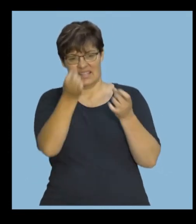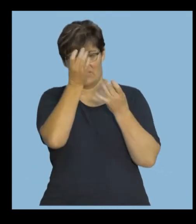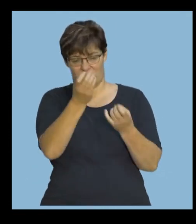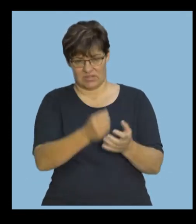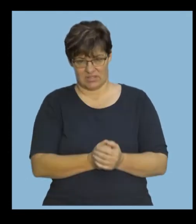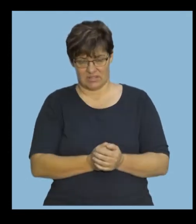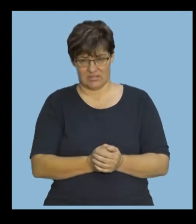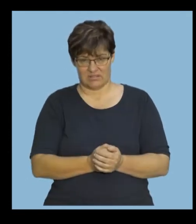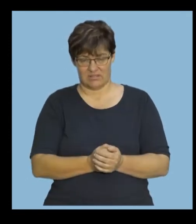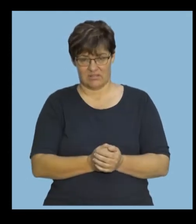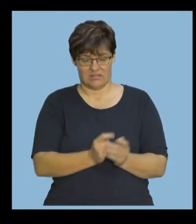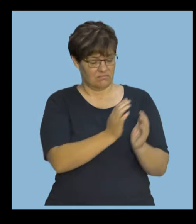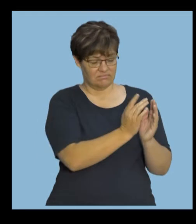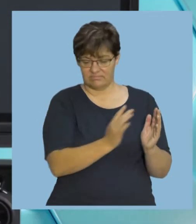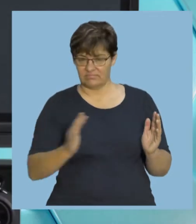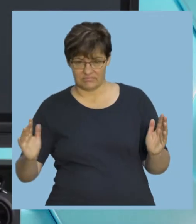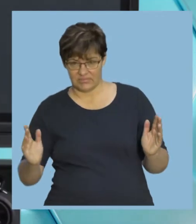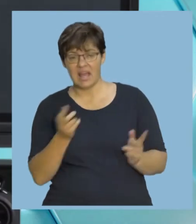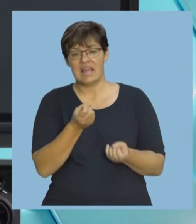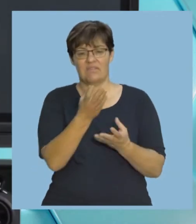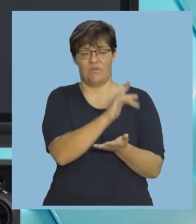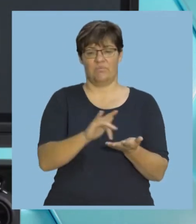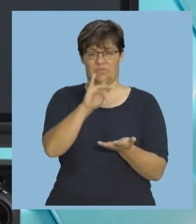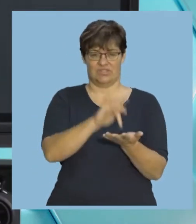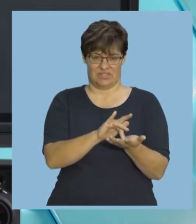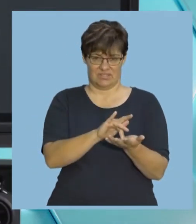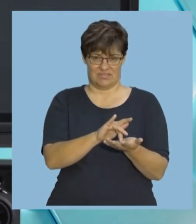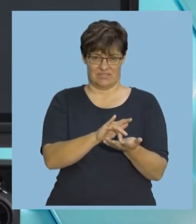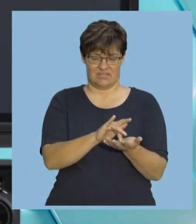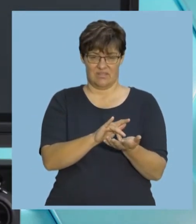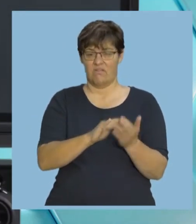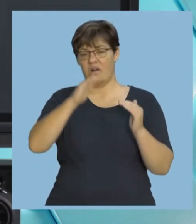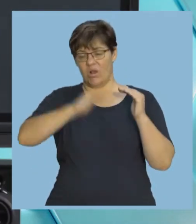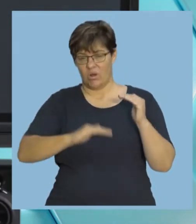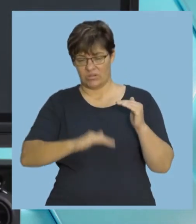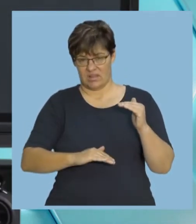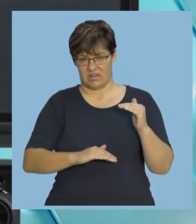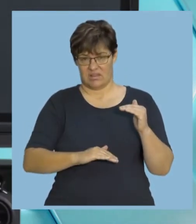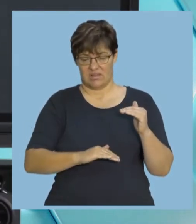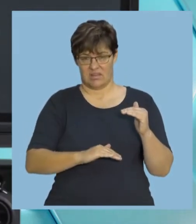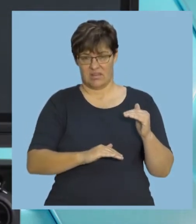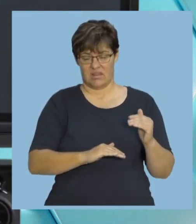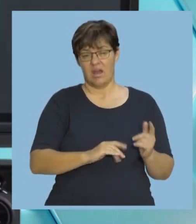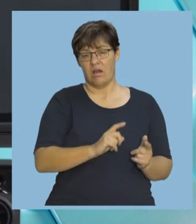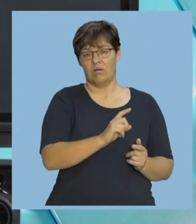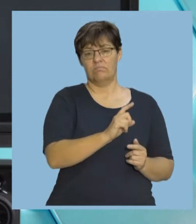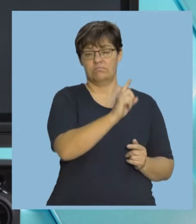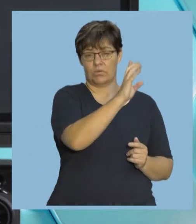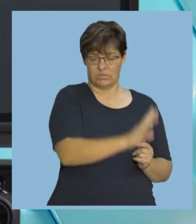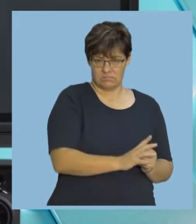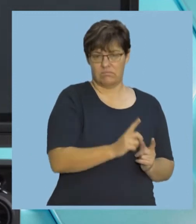the size of the data. Then that value gives you the position of the lower